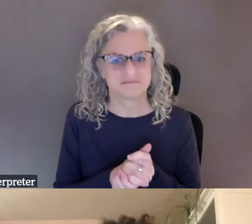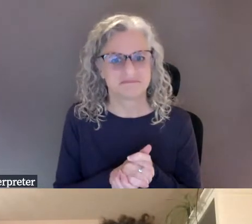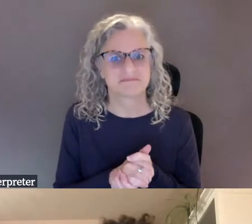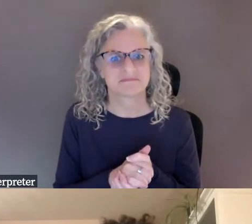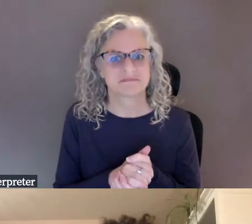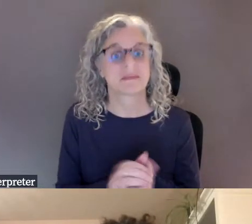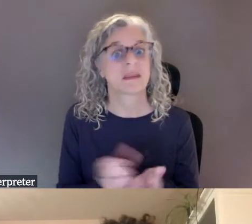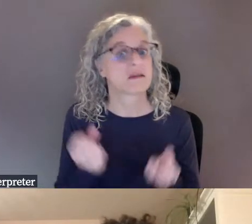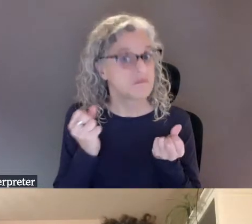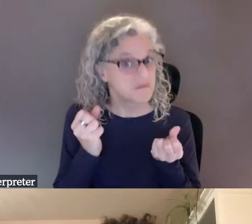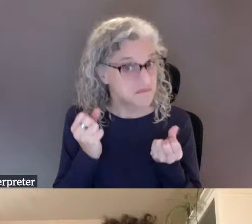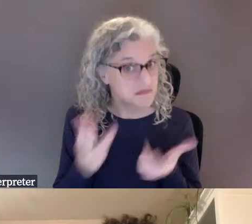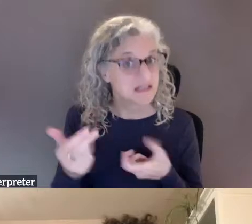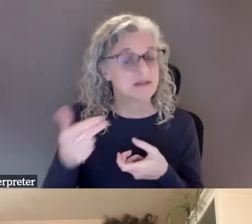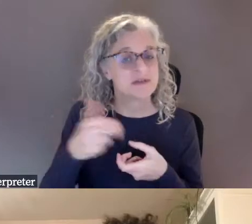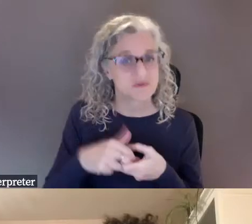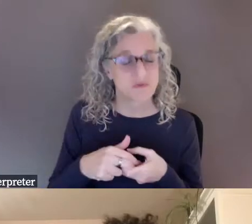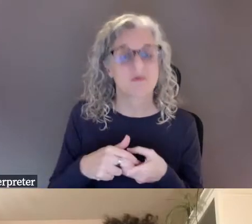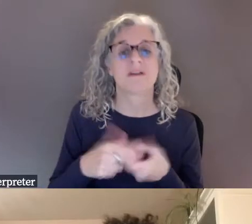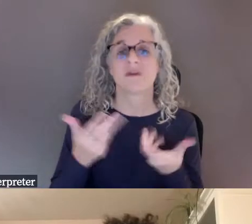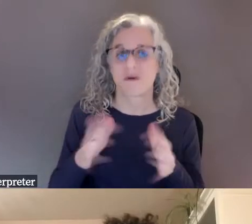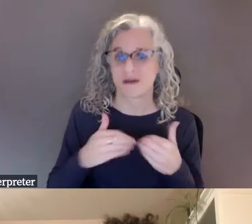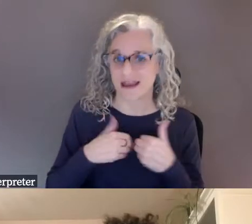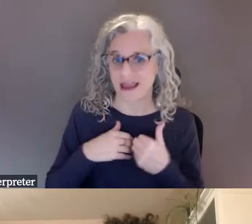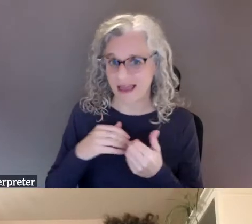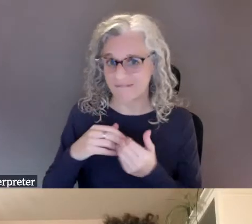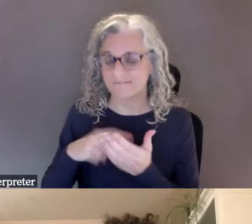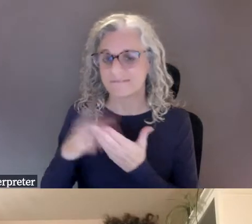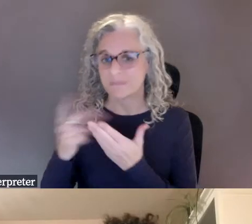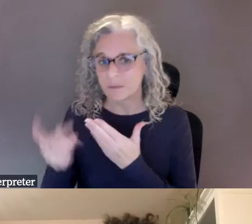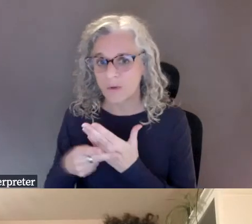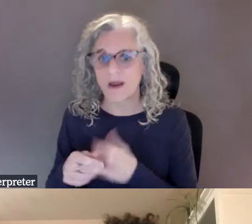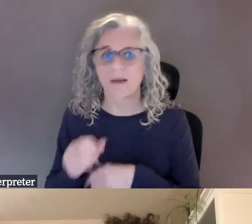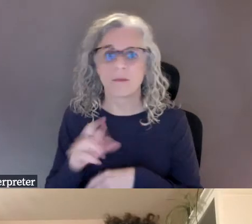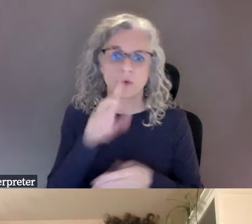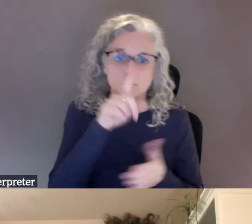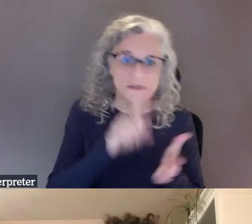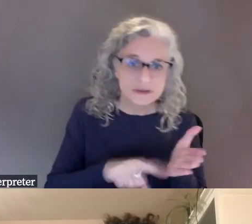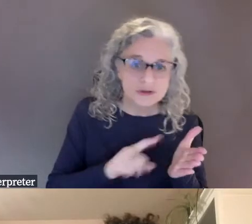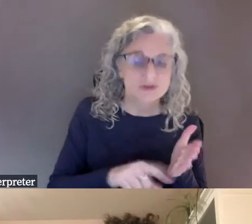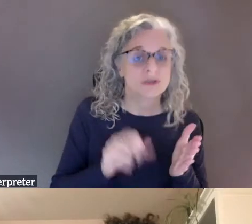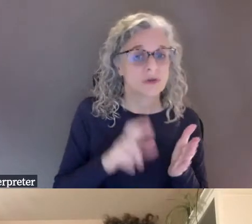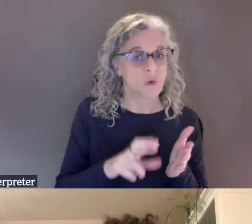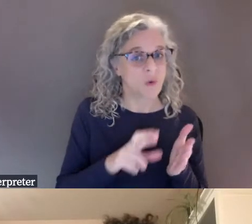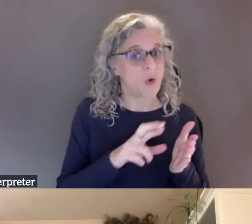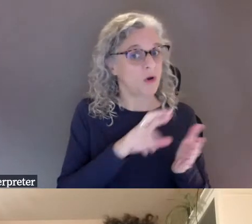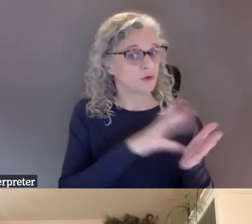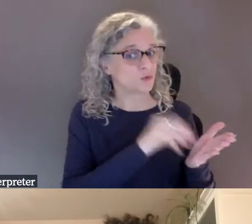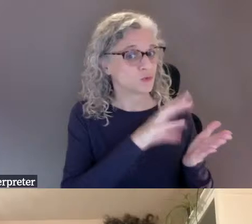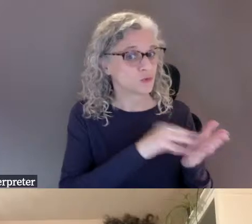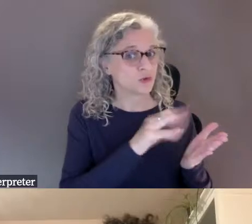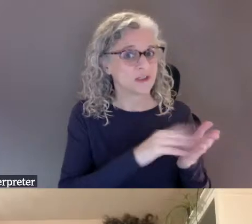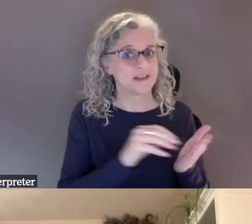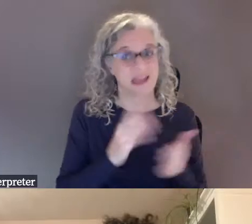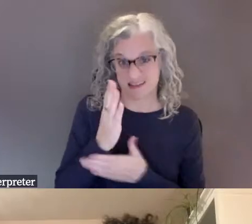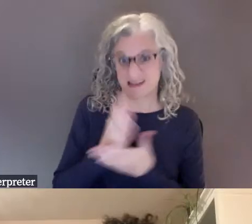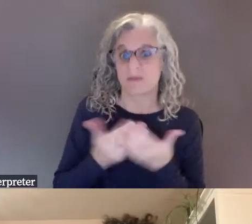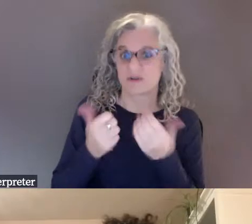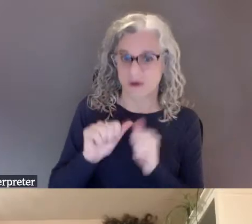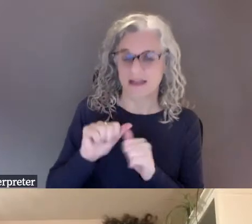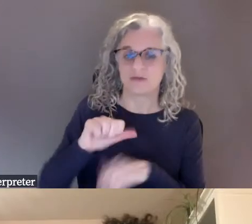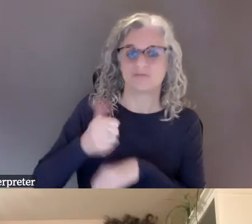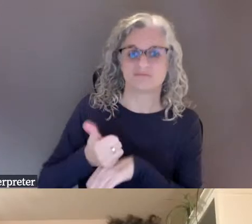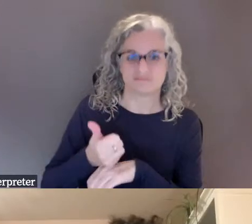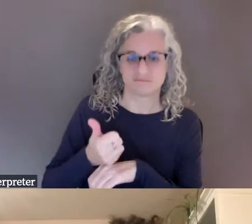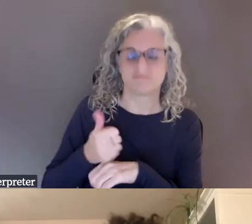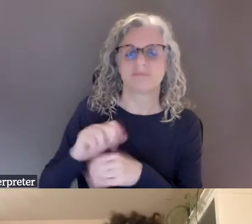people already have a campaign researching Israel bonds. Many people are here to learn, and some people who are also trying to actually start a campaign.